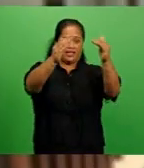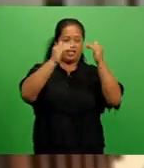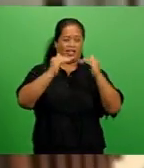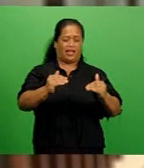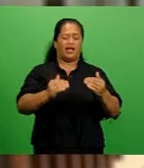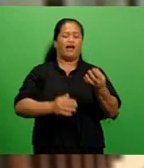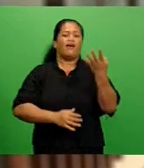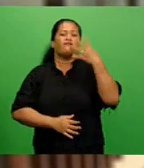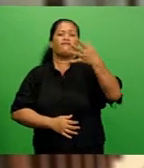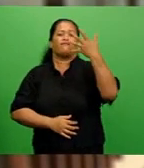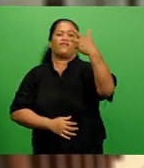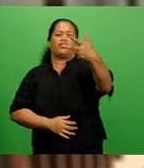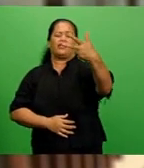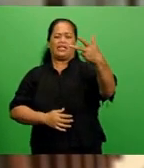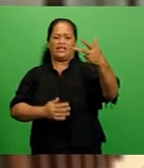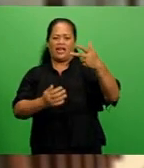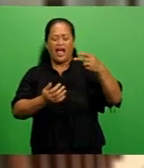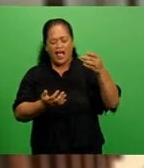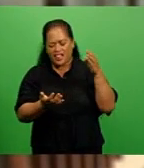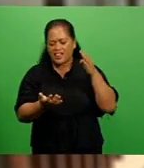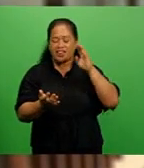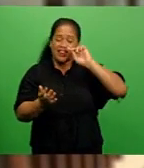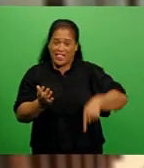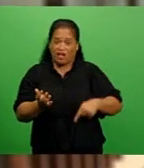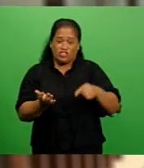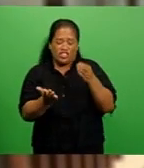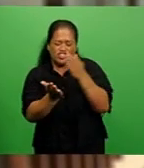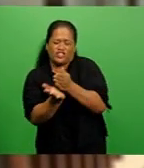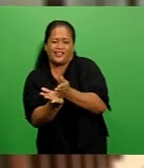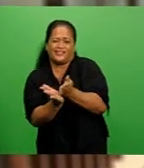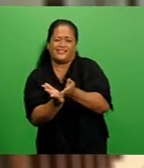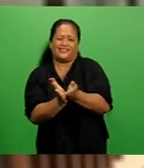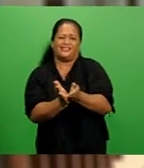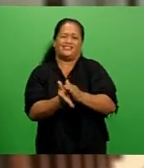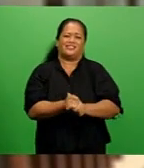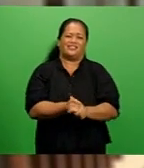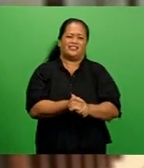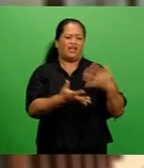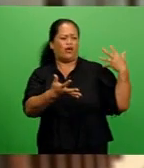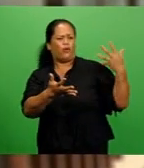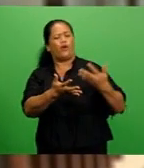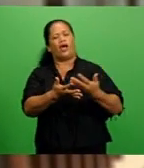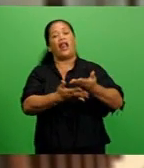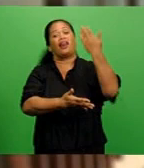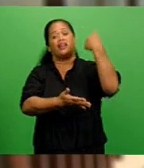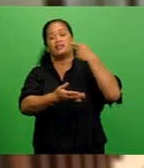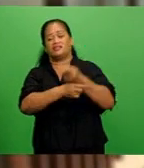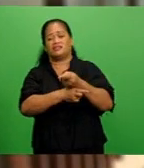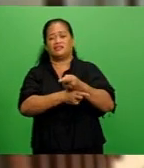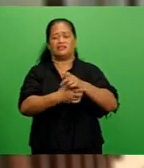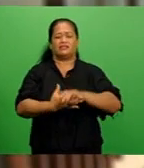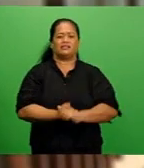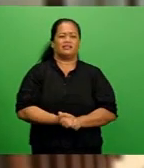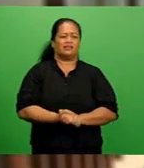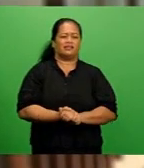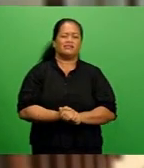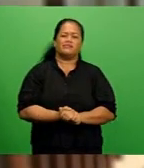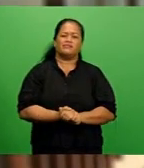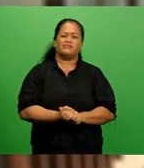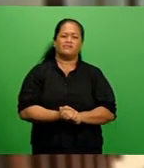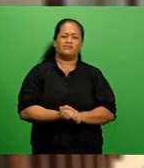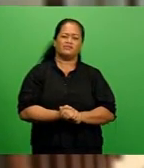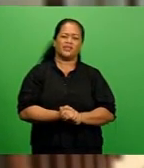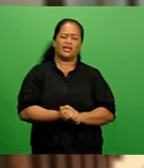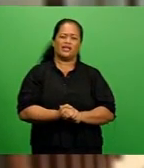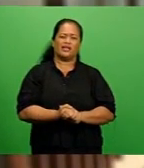valued at around $55,000 were traded in 90 transactions last week. 4 stocks recorded market trades, following which